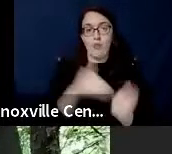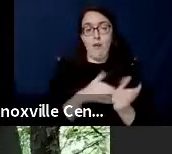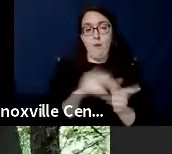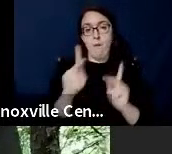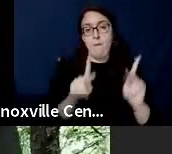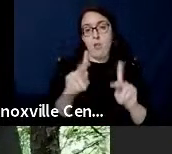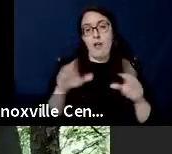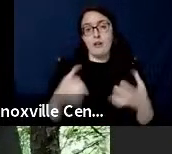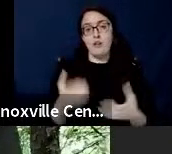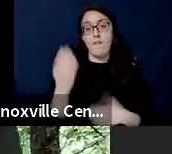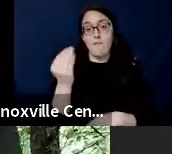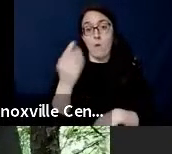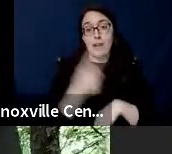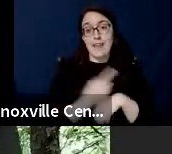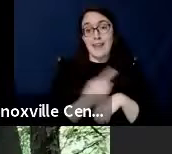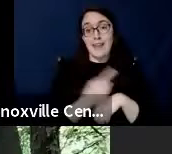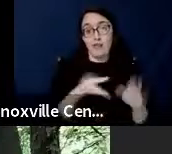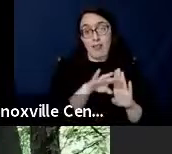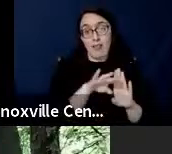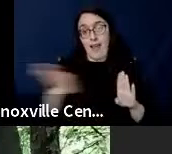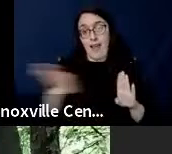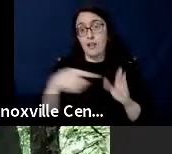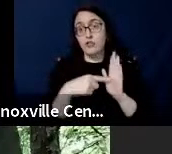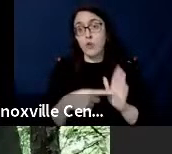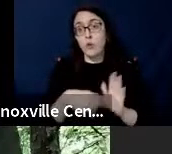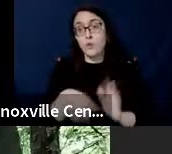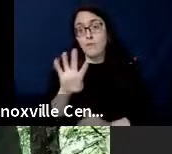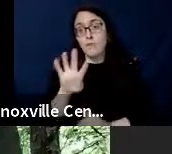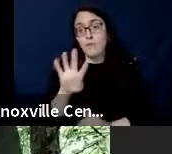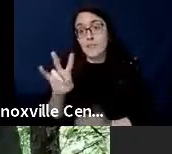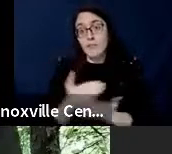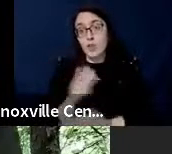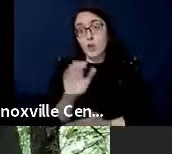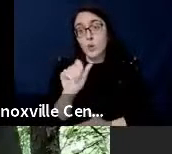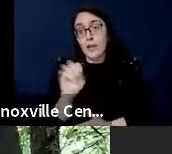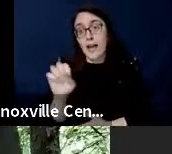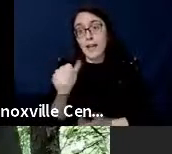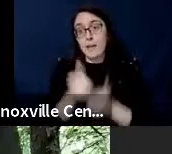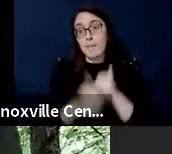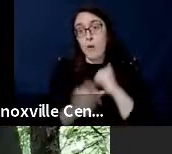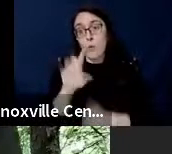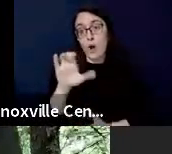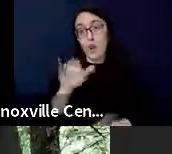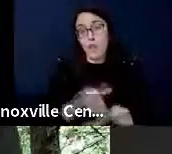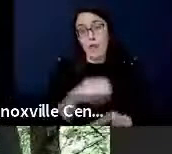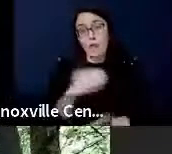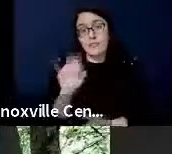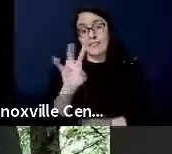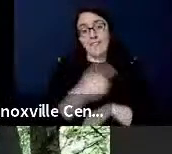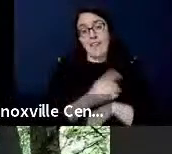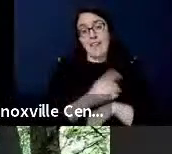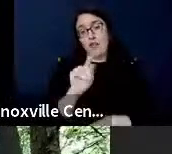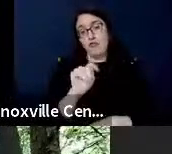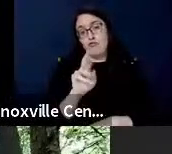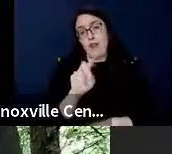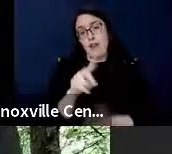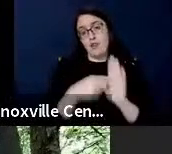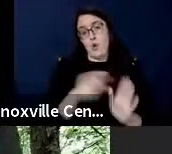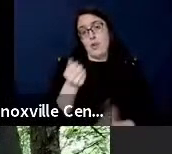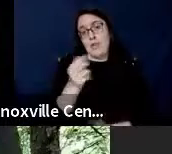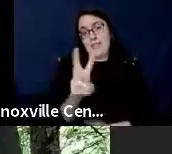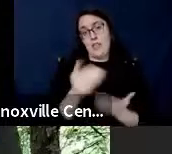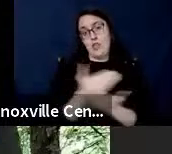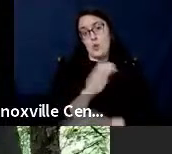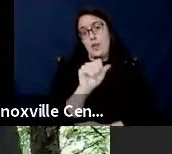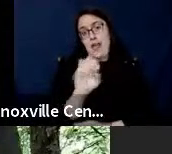our 14-day trend line shows 47 new cases per 100,000, and our 7-day trend line shows 60 new cases per 100,000, well